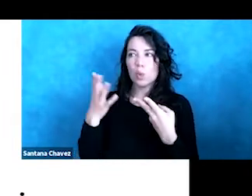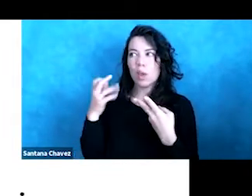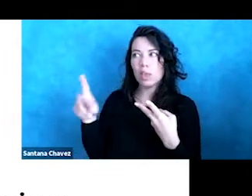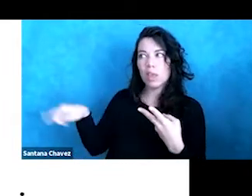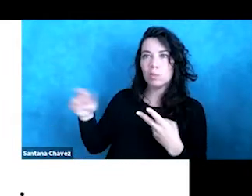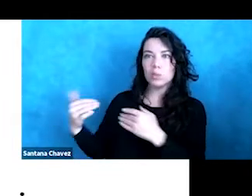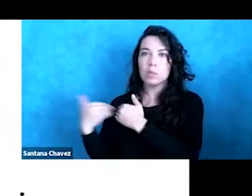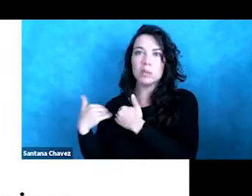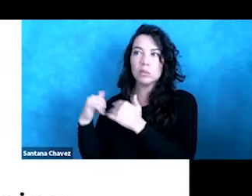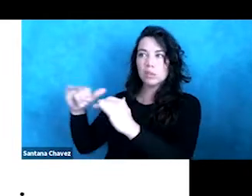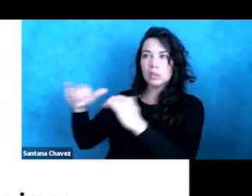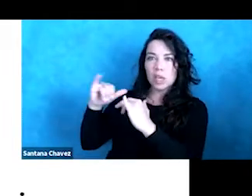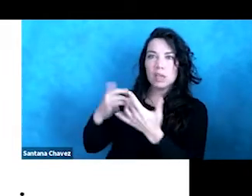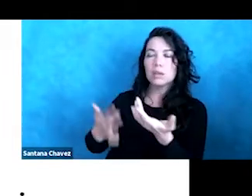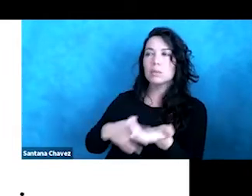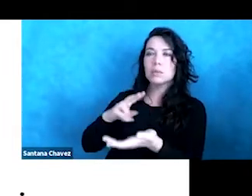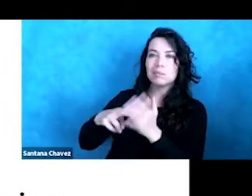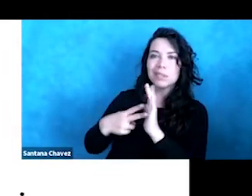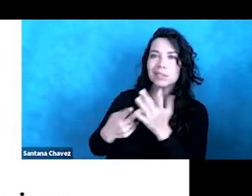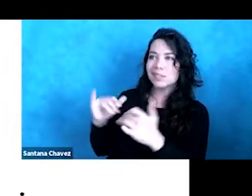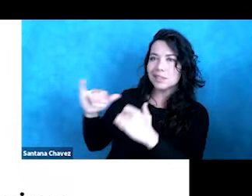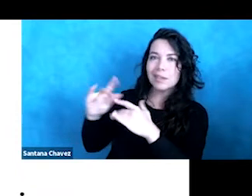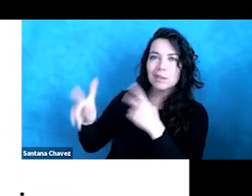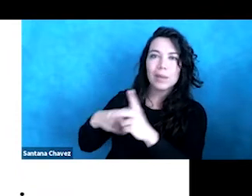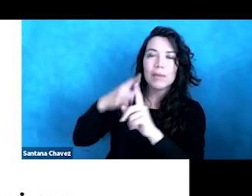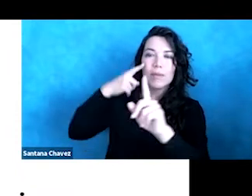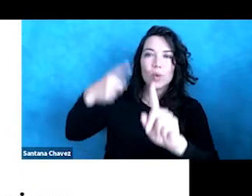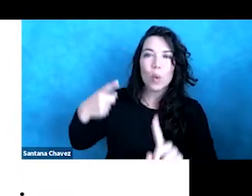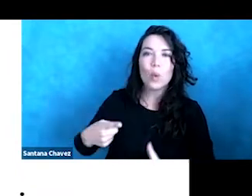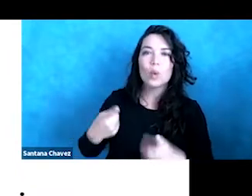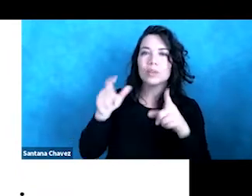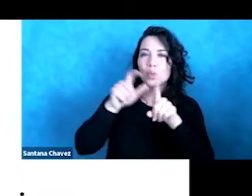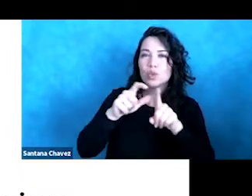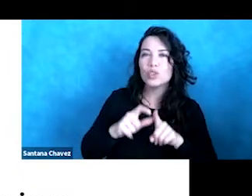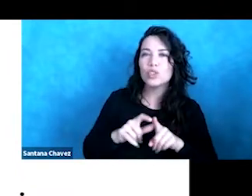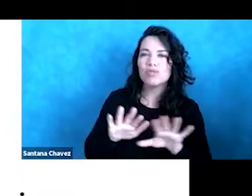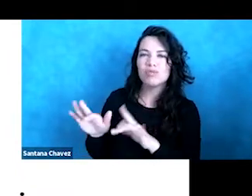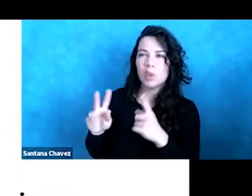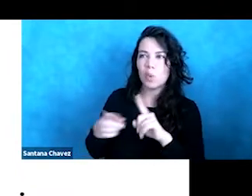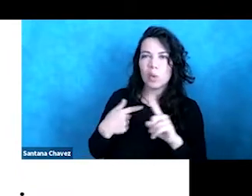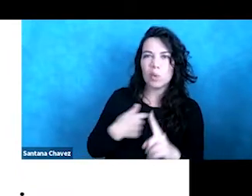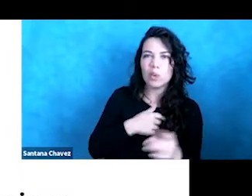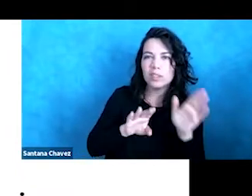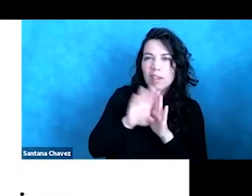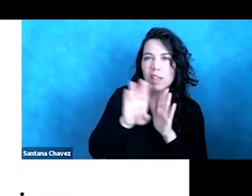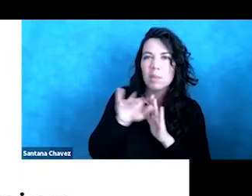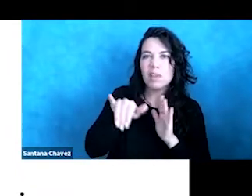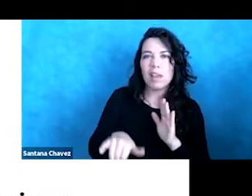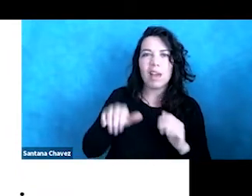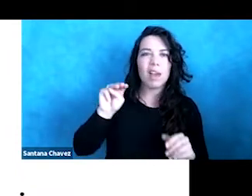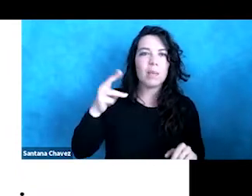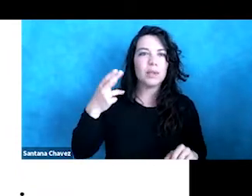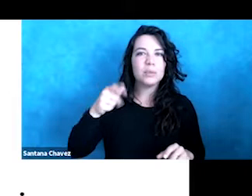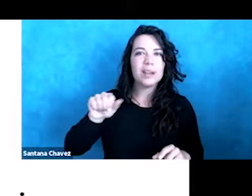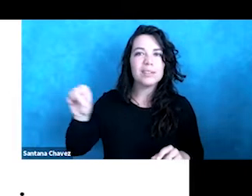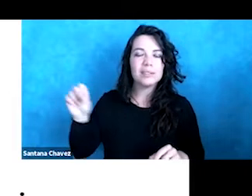reference points when developing programs for MHPSS. That it also will help guide and